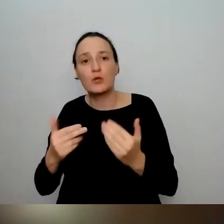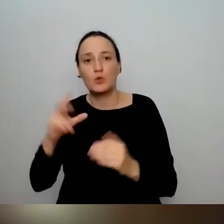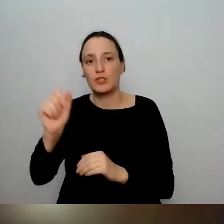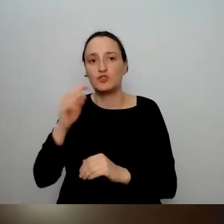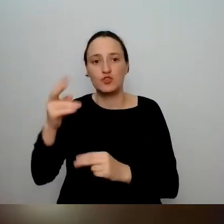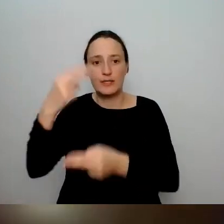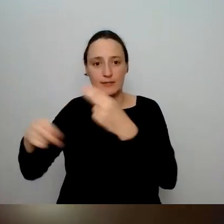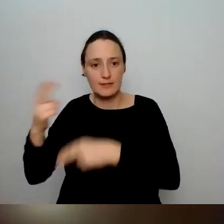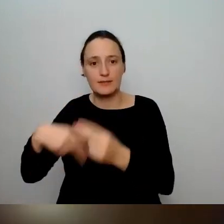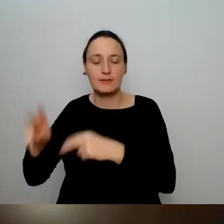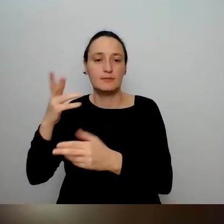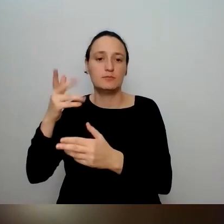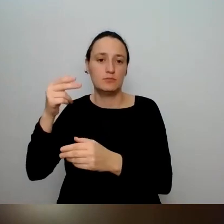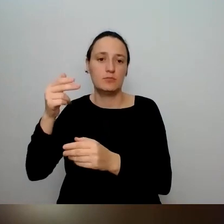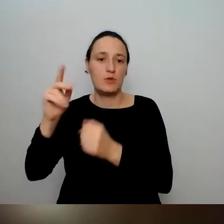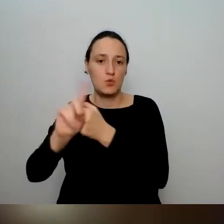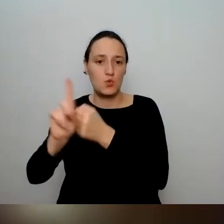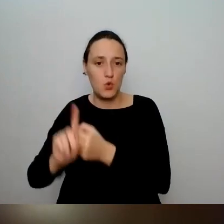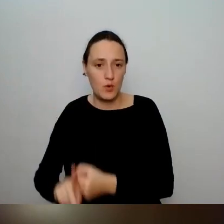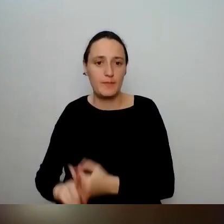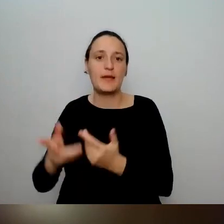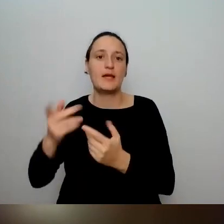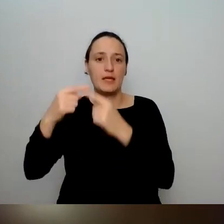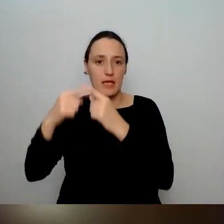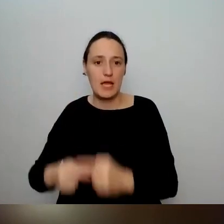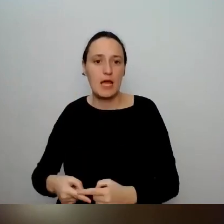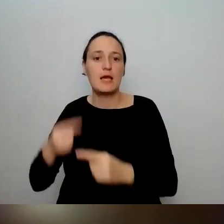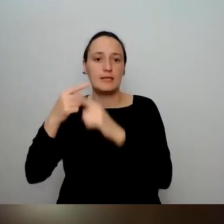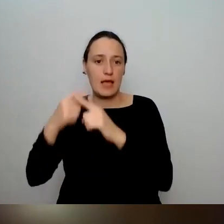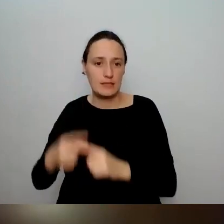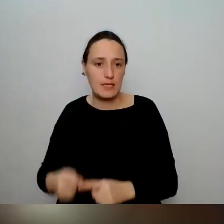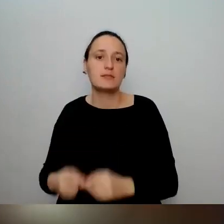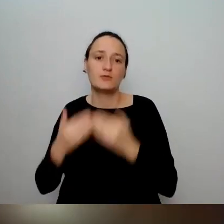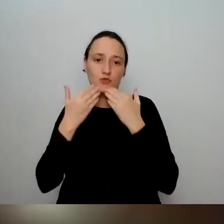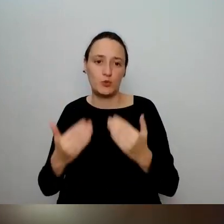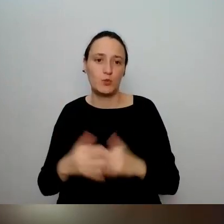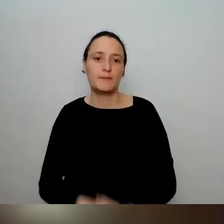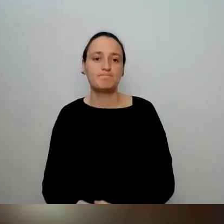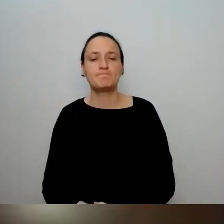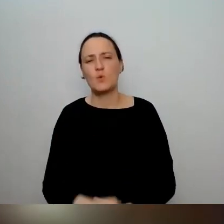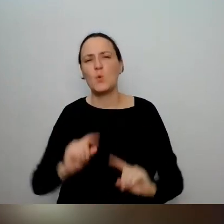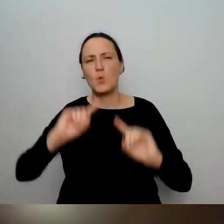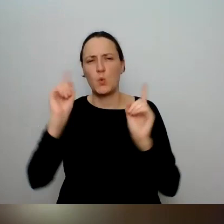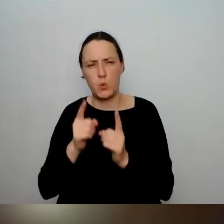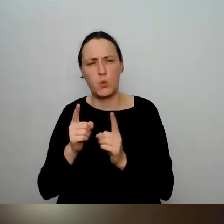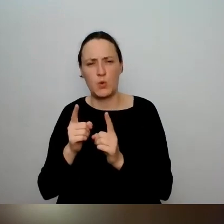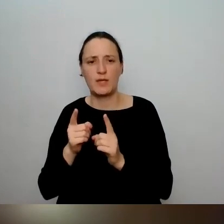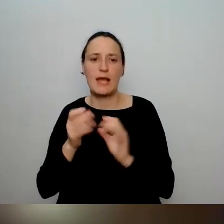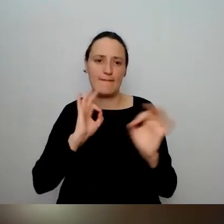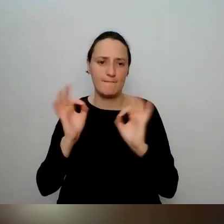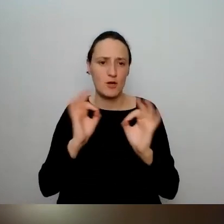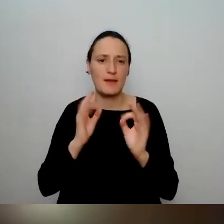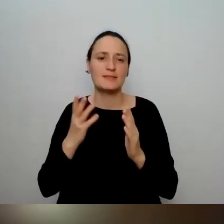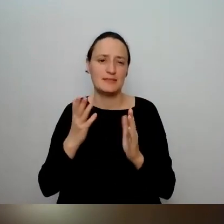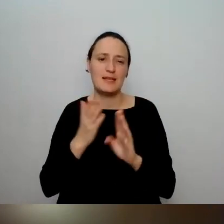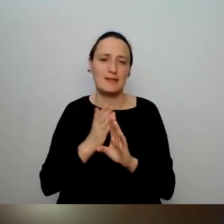So that was just a quick information before the end of the meeting. So once again, biggest thanks